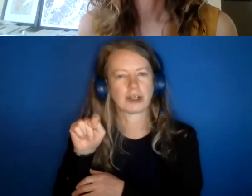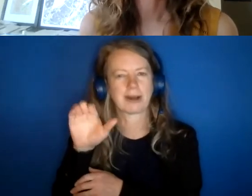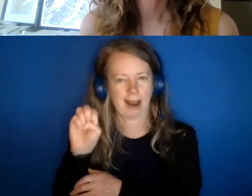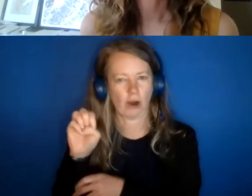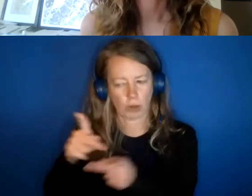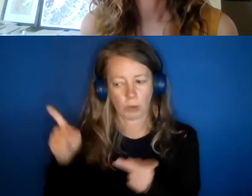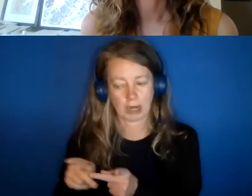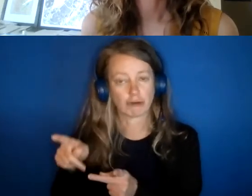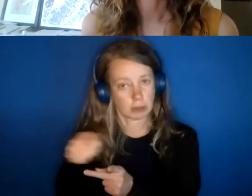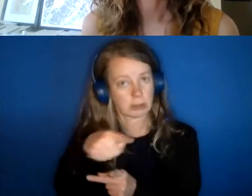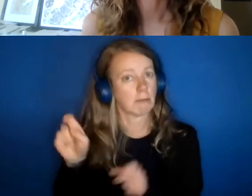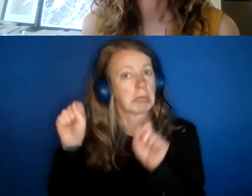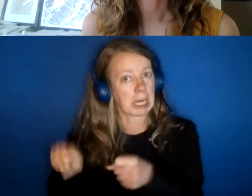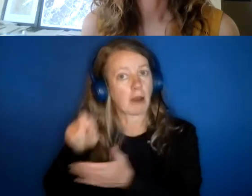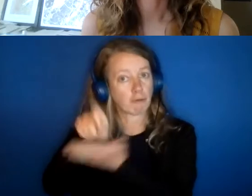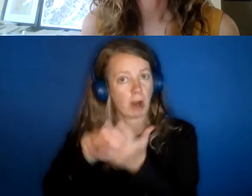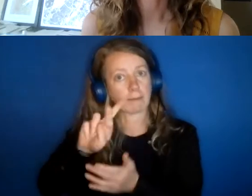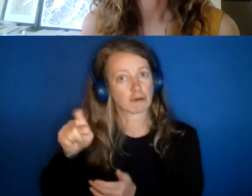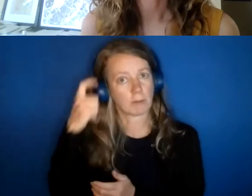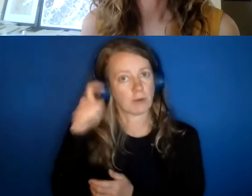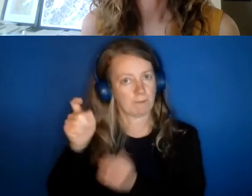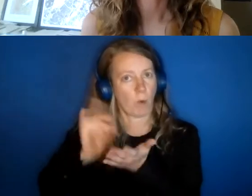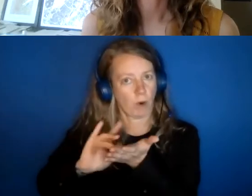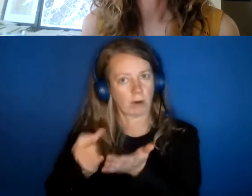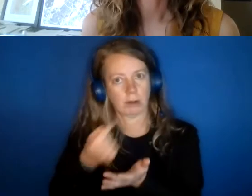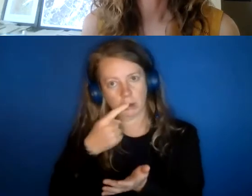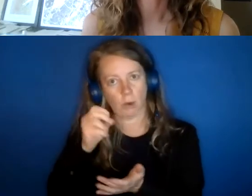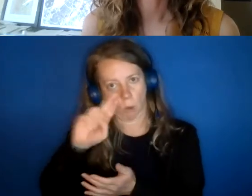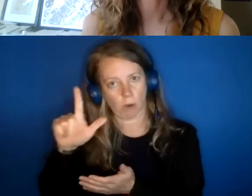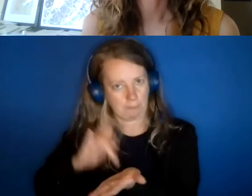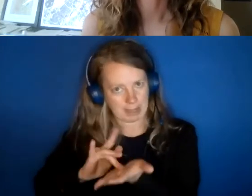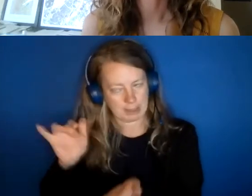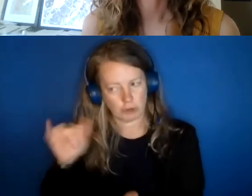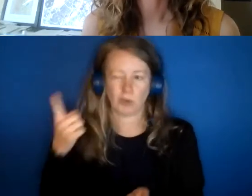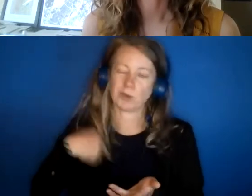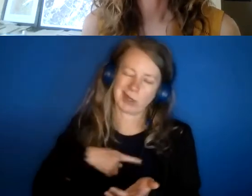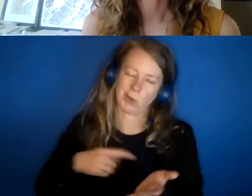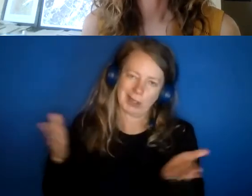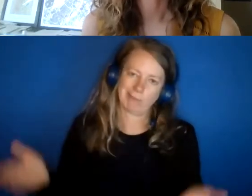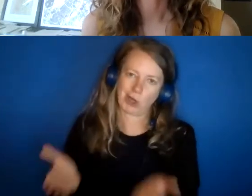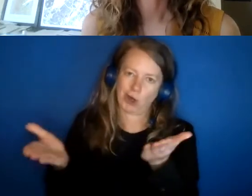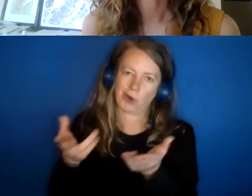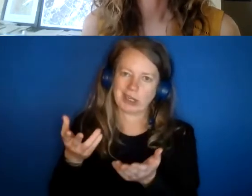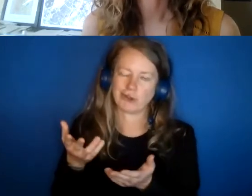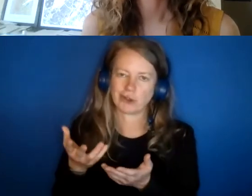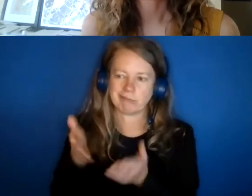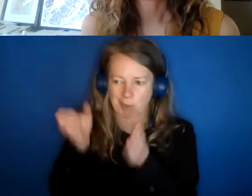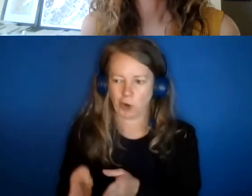prescriptions for the oral therapies also. And we would always encourage the use of the oral therapies if we